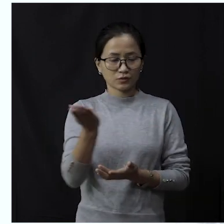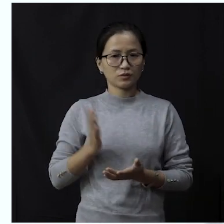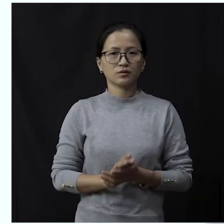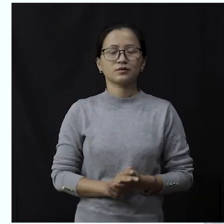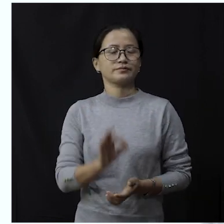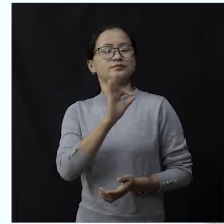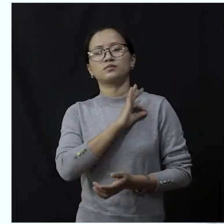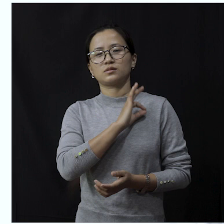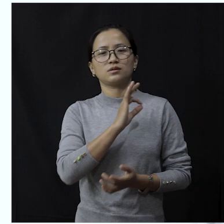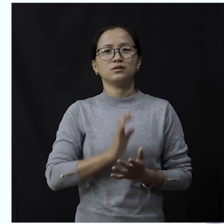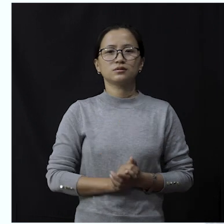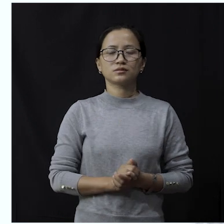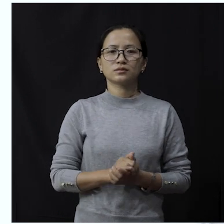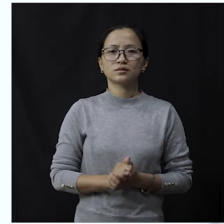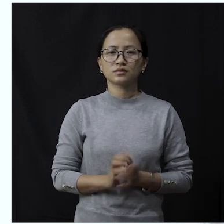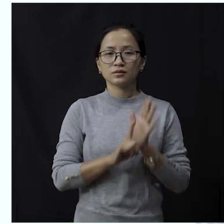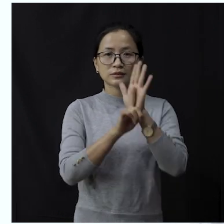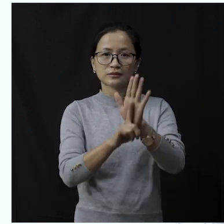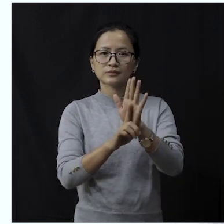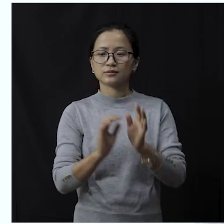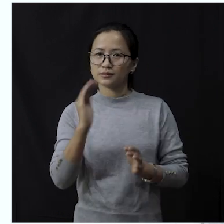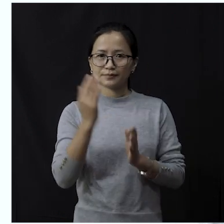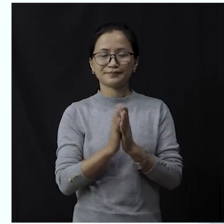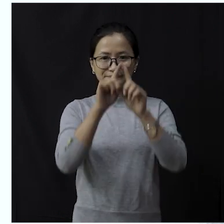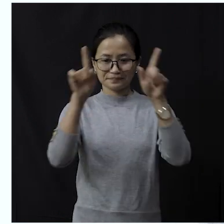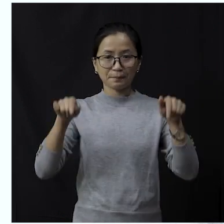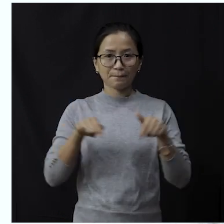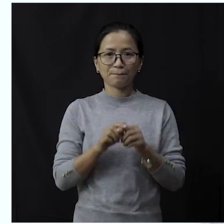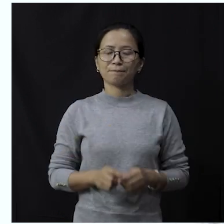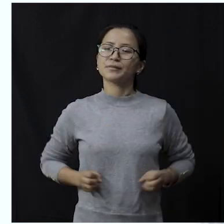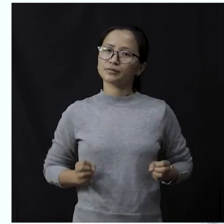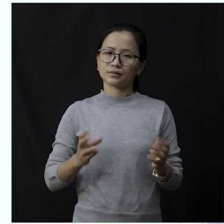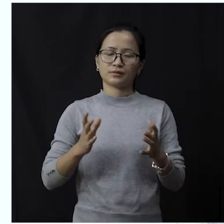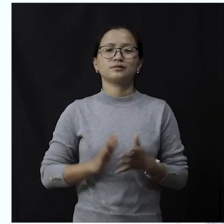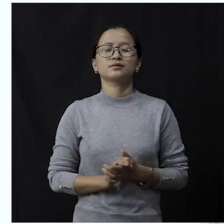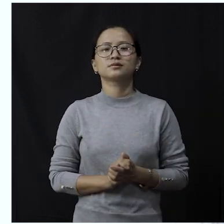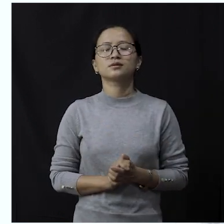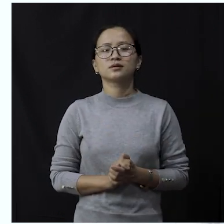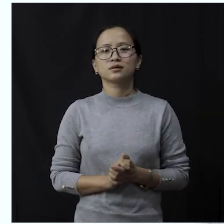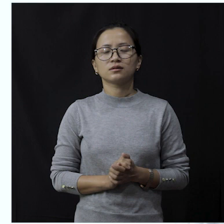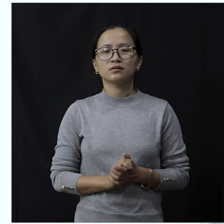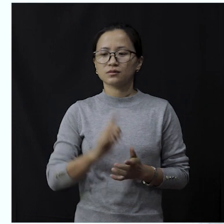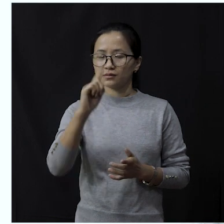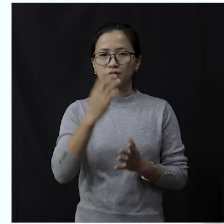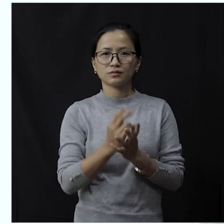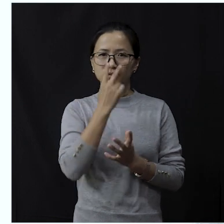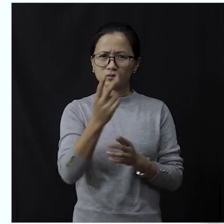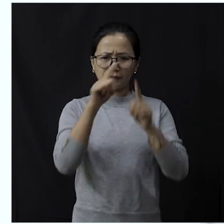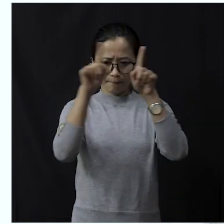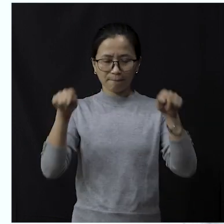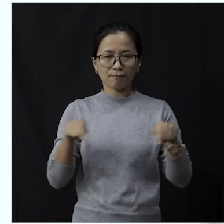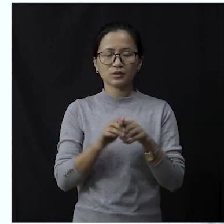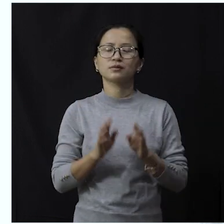as interesting. So that is why I'm going to show you some pictures. Be prepared for that, as well as not only looking at the